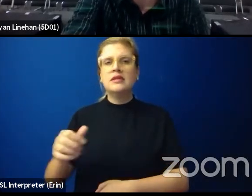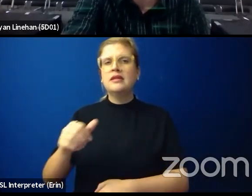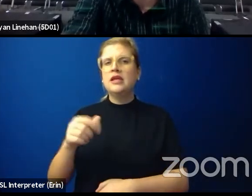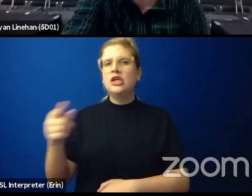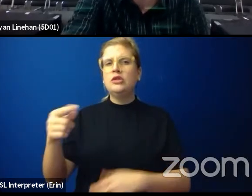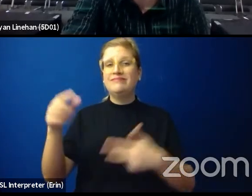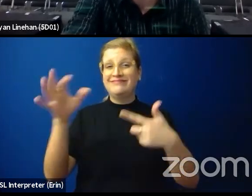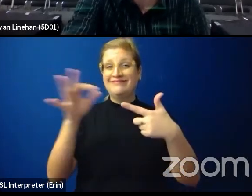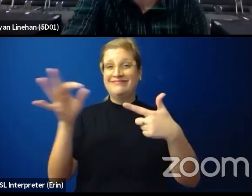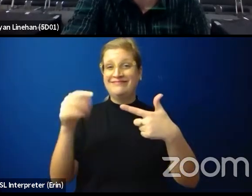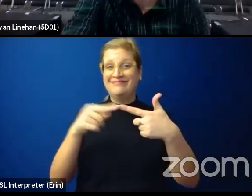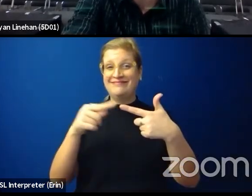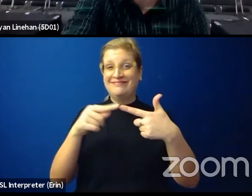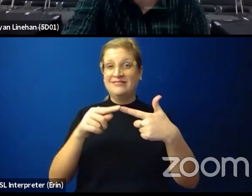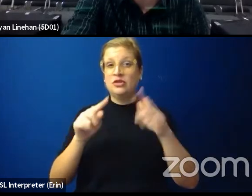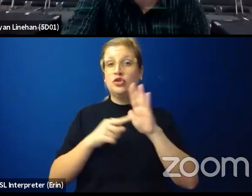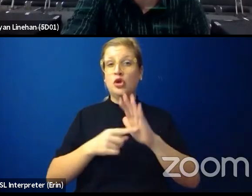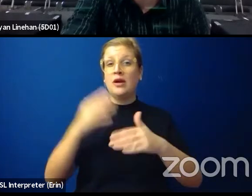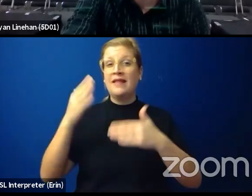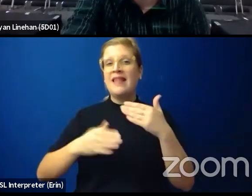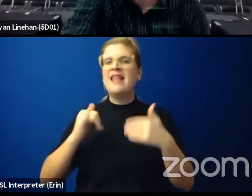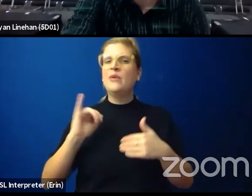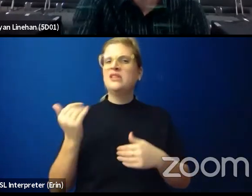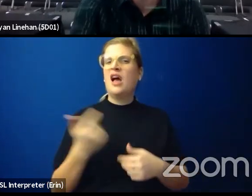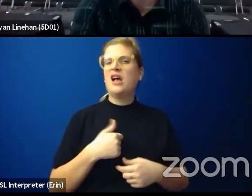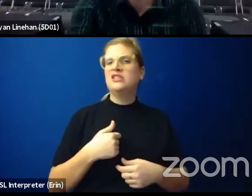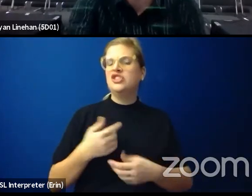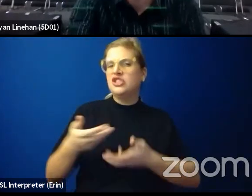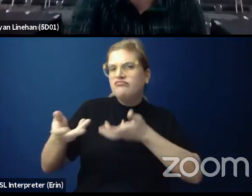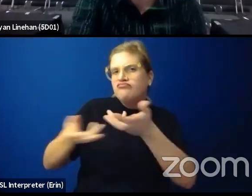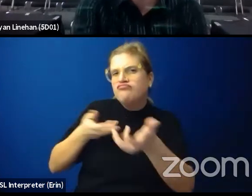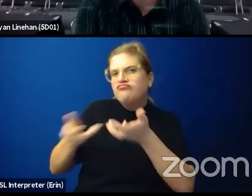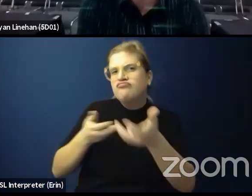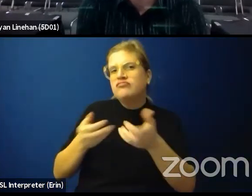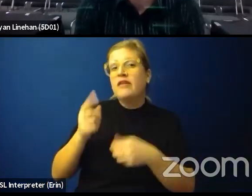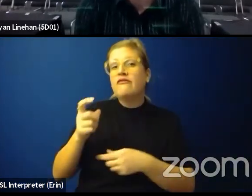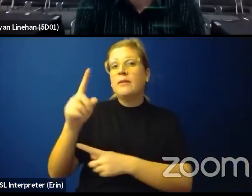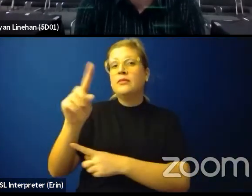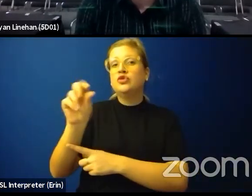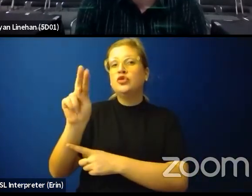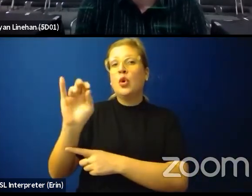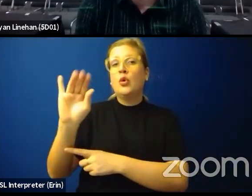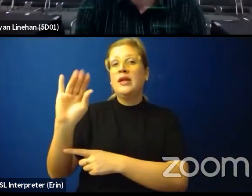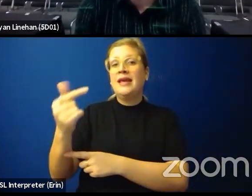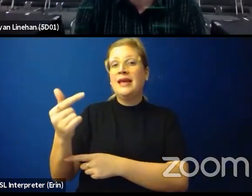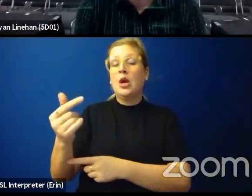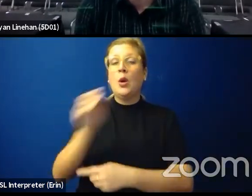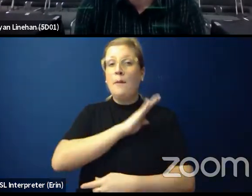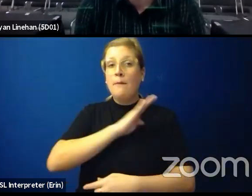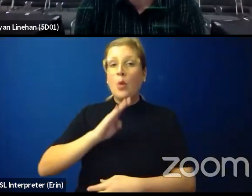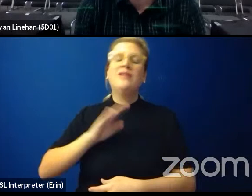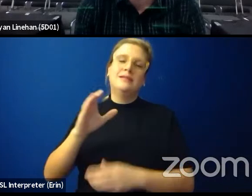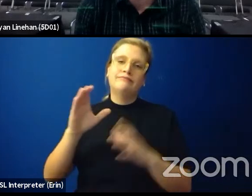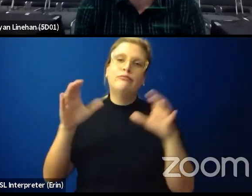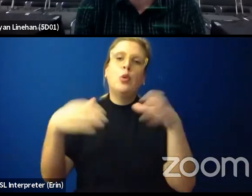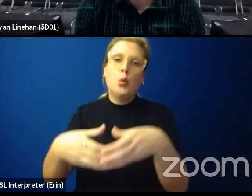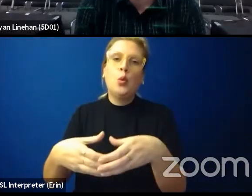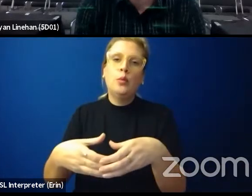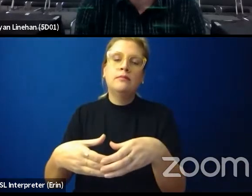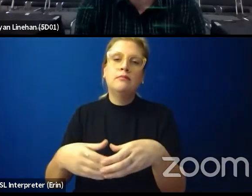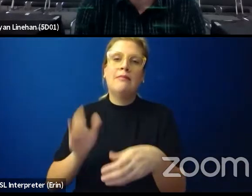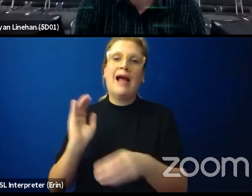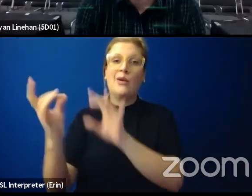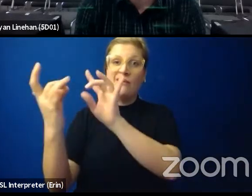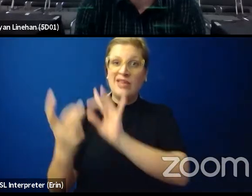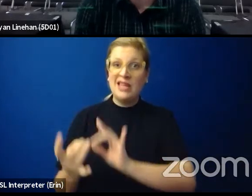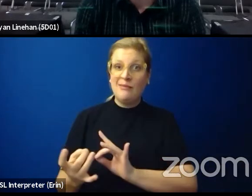end was just us kind of fiddling around with some of the feedback we'd gotten from the zoning board or commission rather a couple weeks